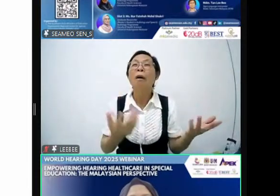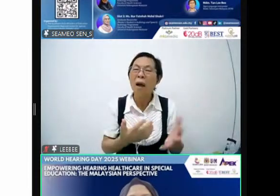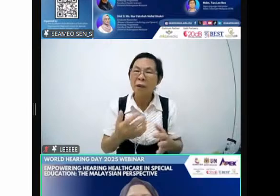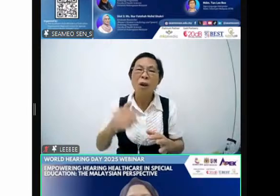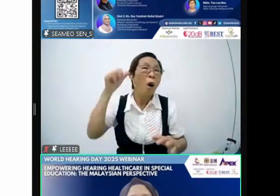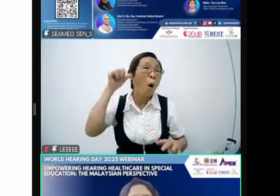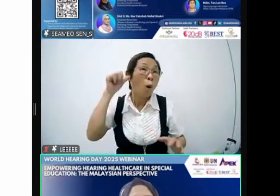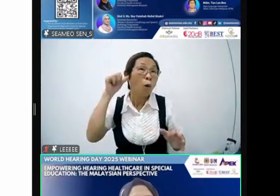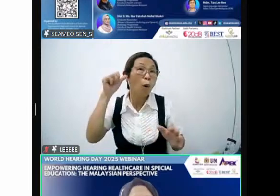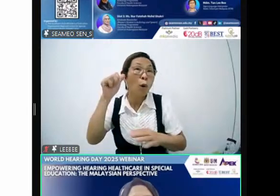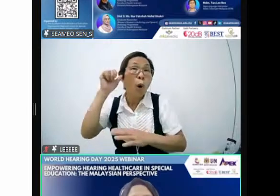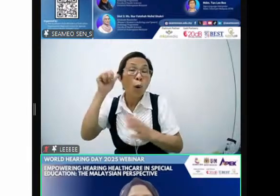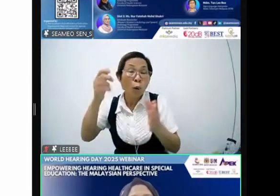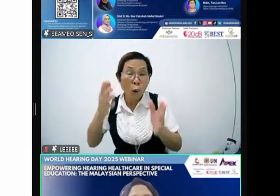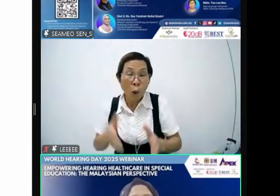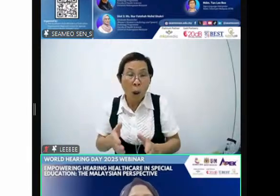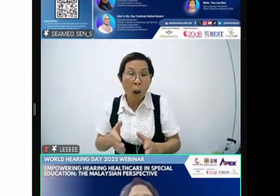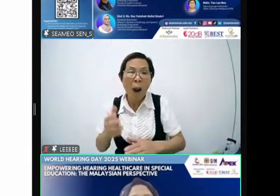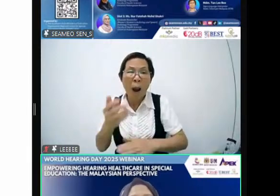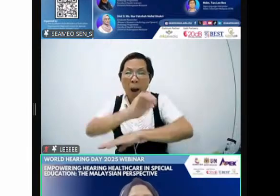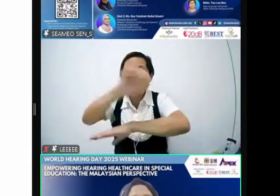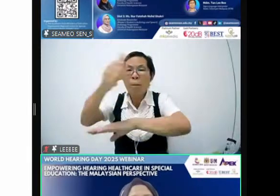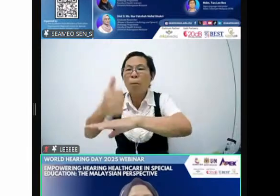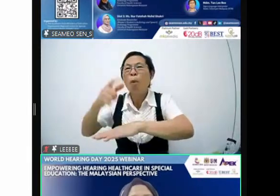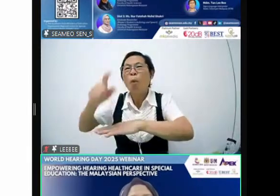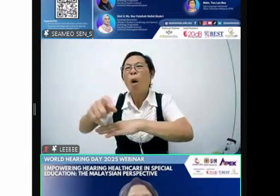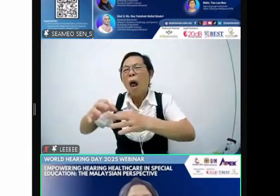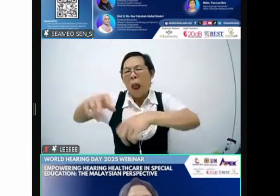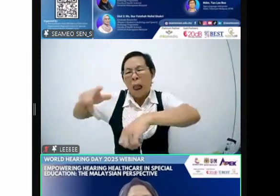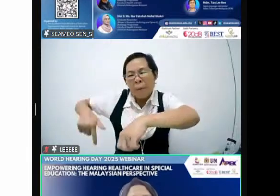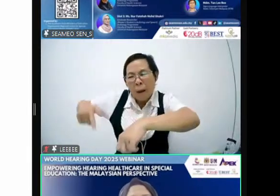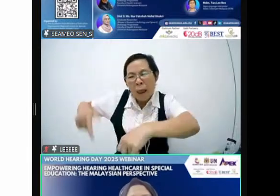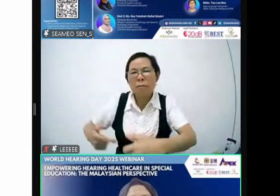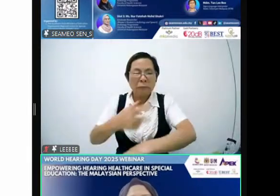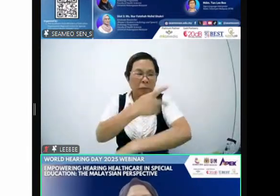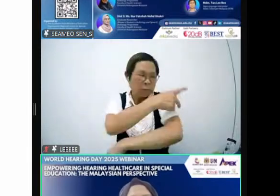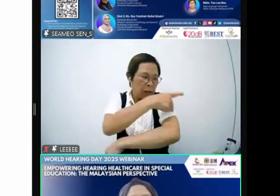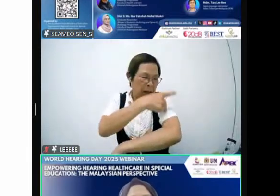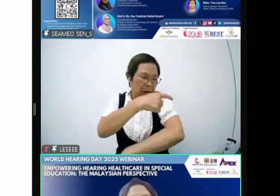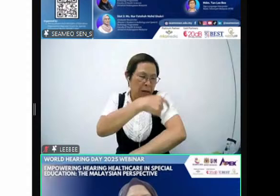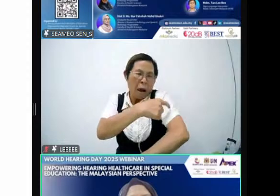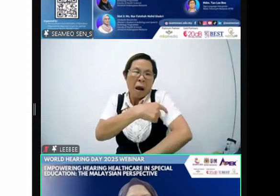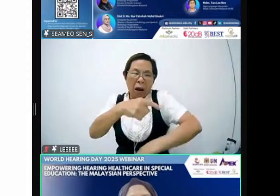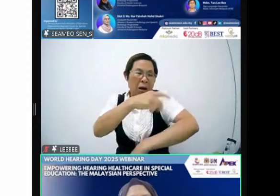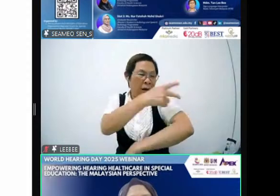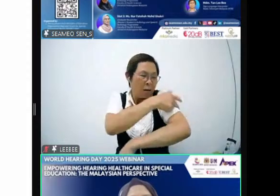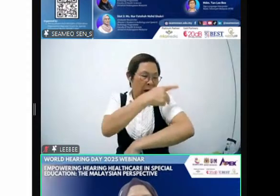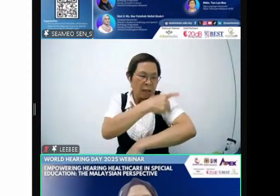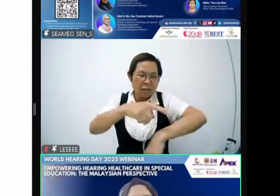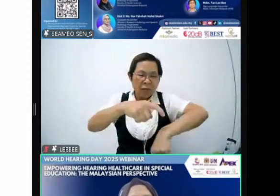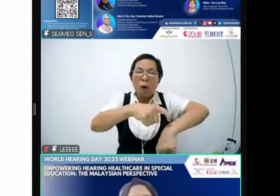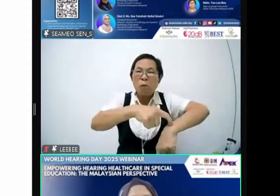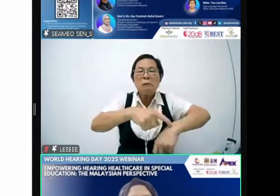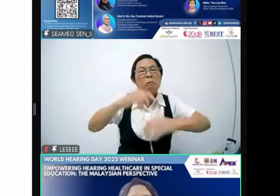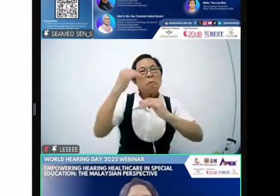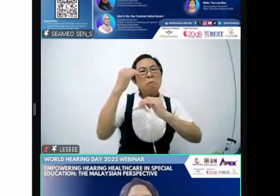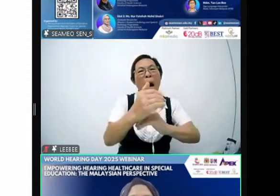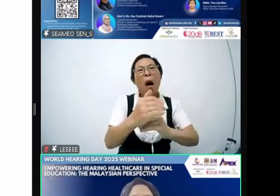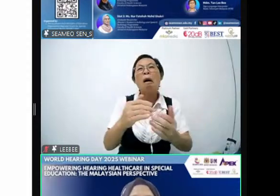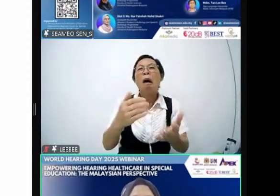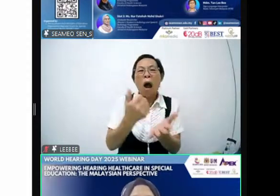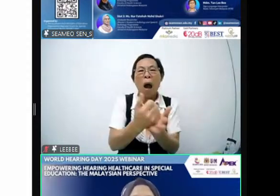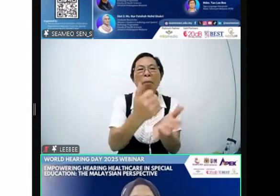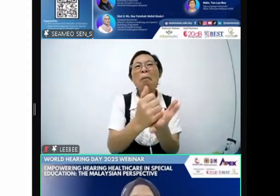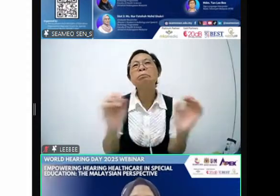leaving parents waiting for answer. Clinic hours are limited, making it difficult to get immediate help, especially if an